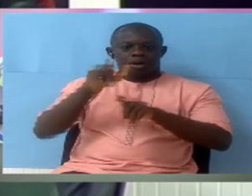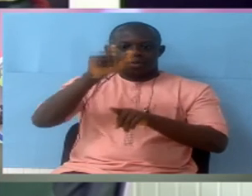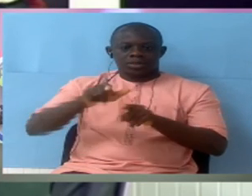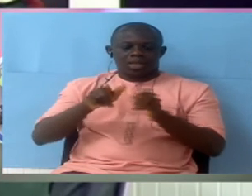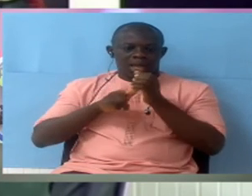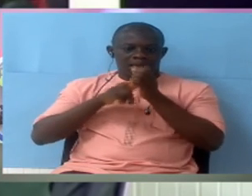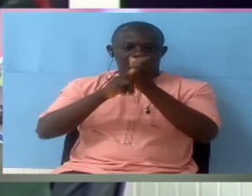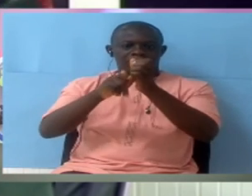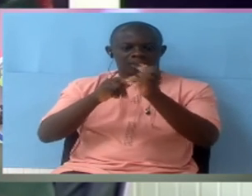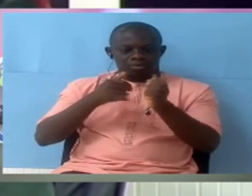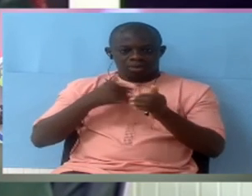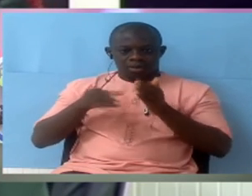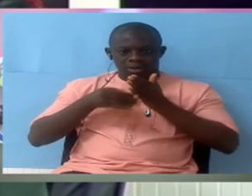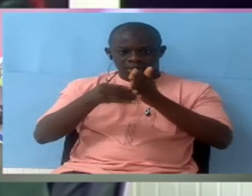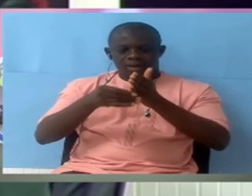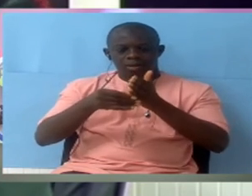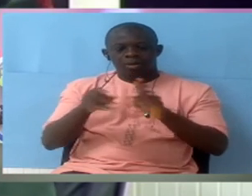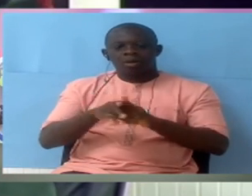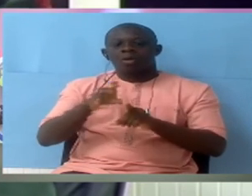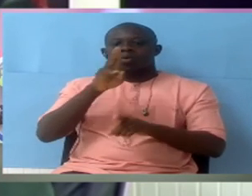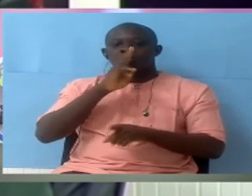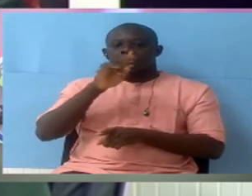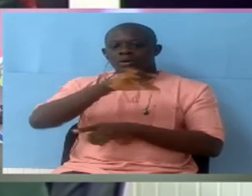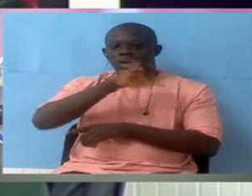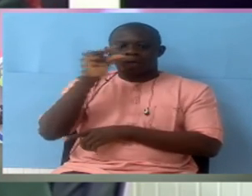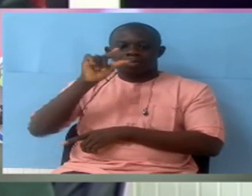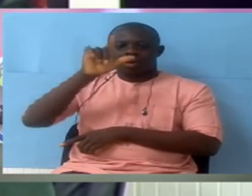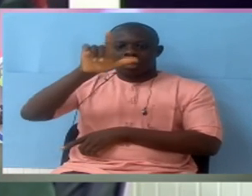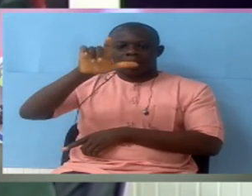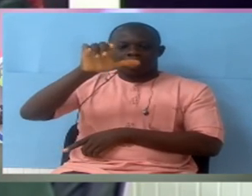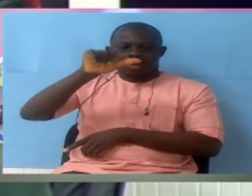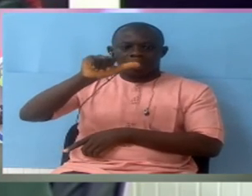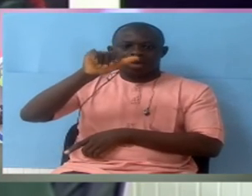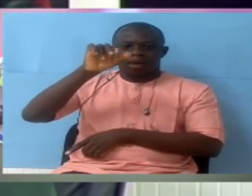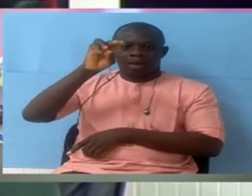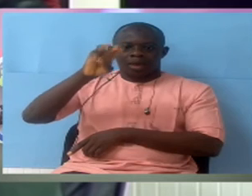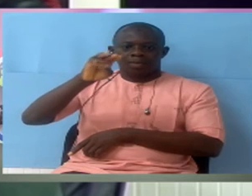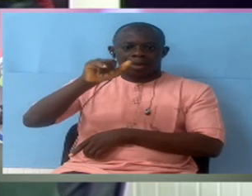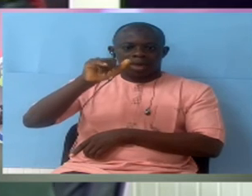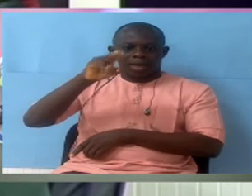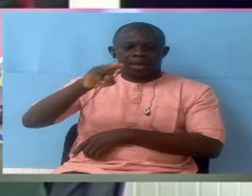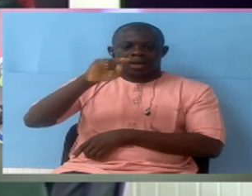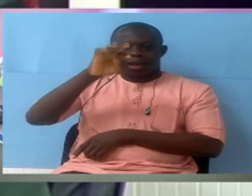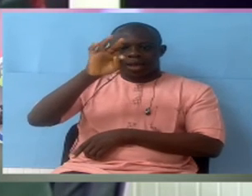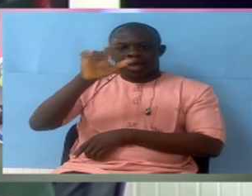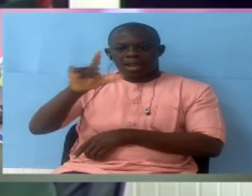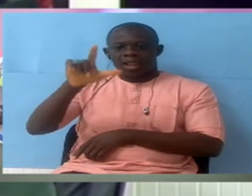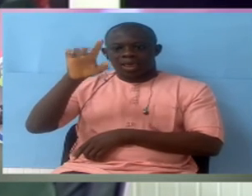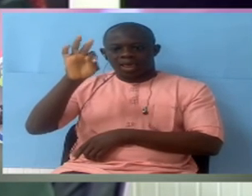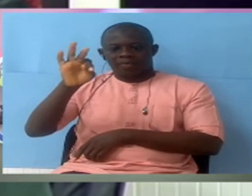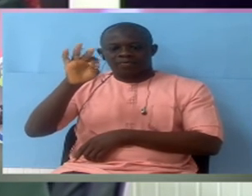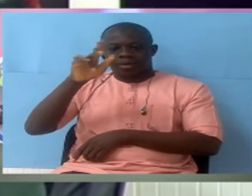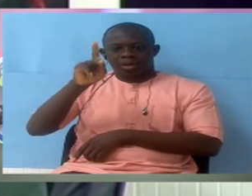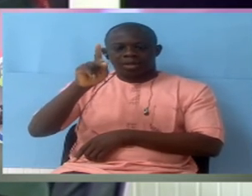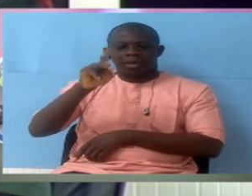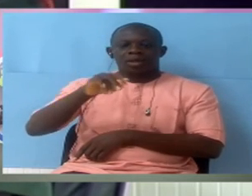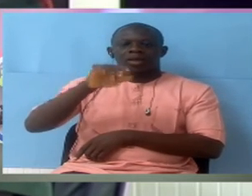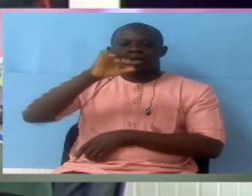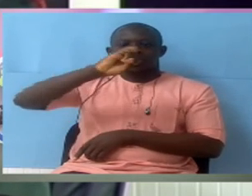nga xamne mo topa ci suma ko. Who is Lamine F LFK Jame? Ñuy ko wax Lamine LFK